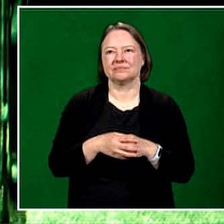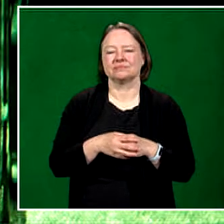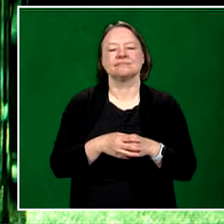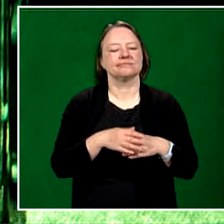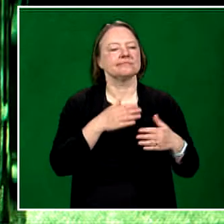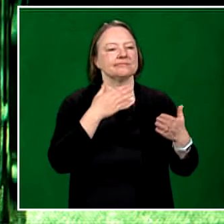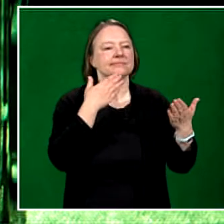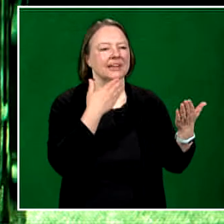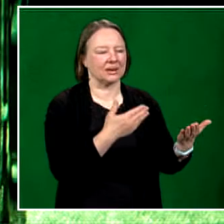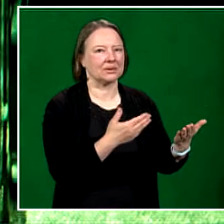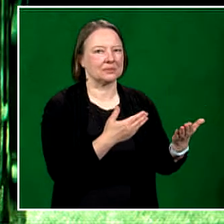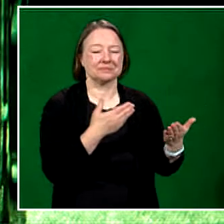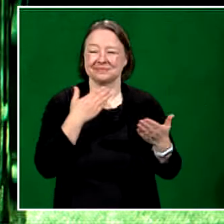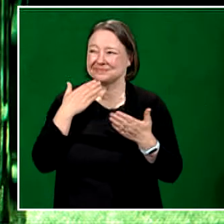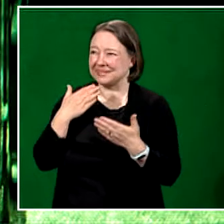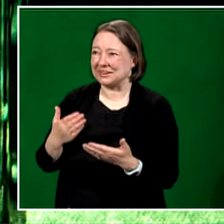you. Yeah, thank you.